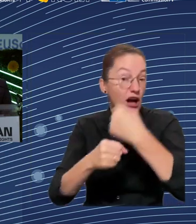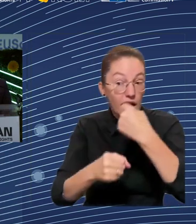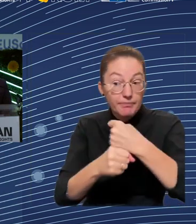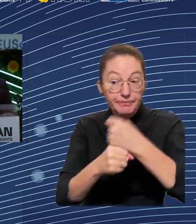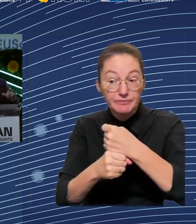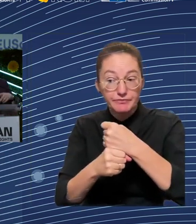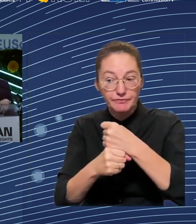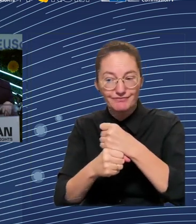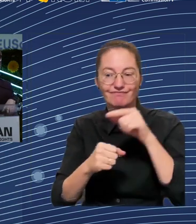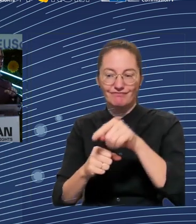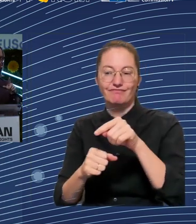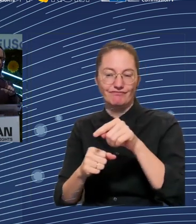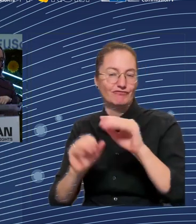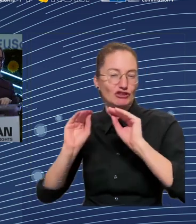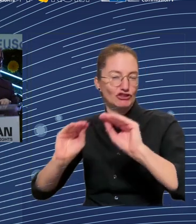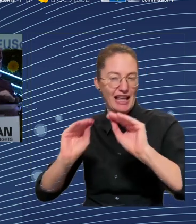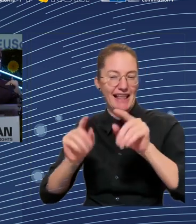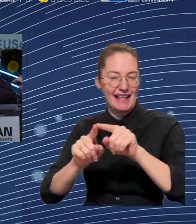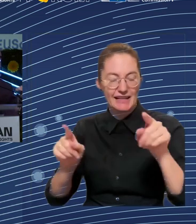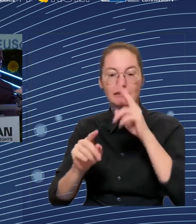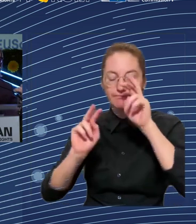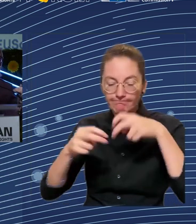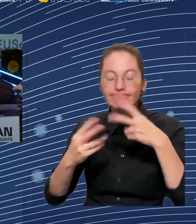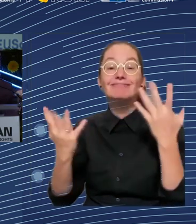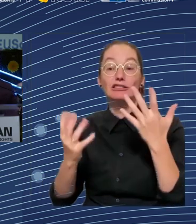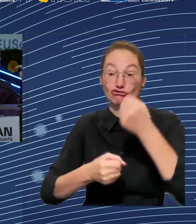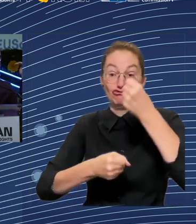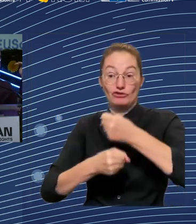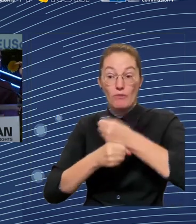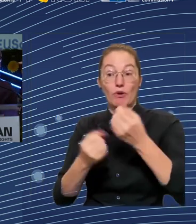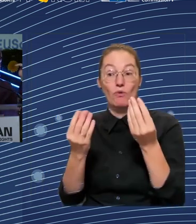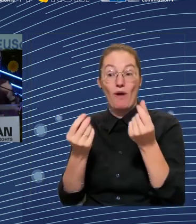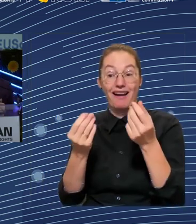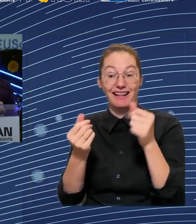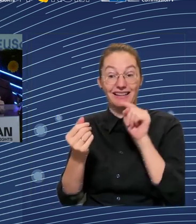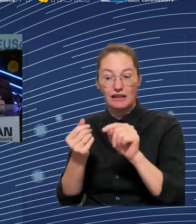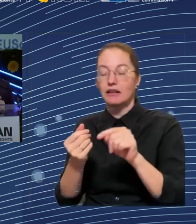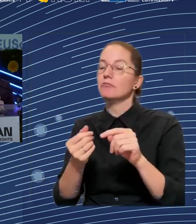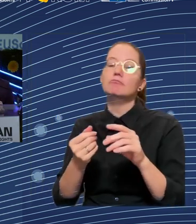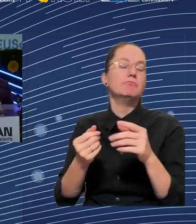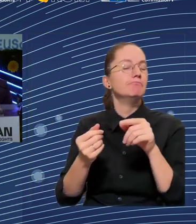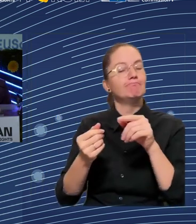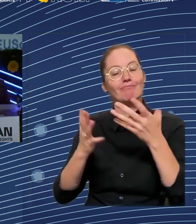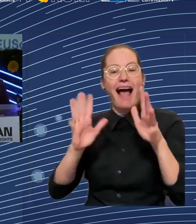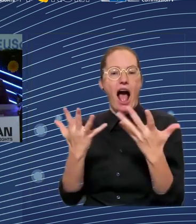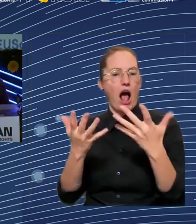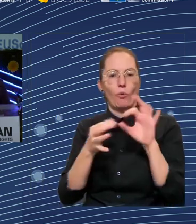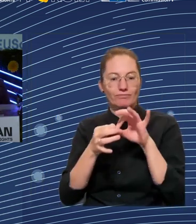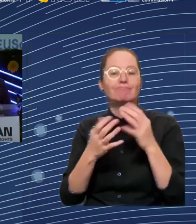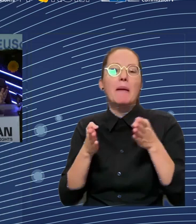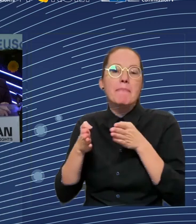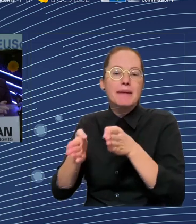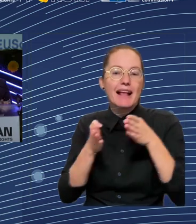strain, shown by the cumulative bars from the bottom to all the way to the top, at the end of the yellow bar,